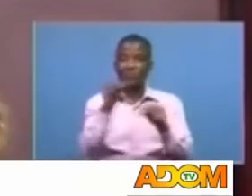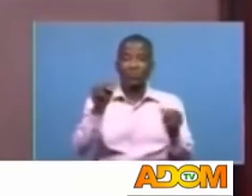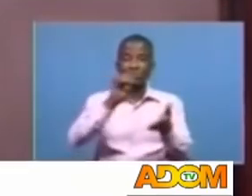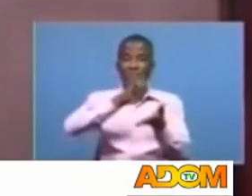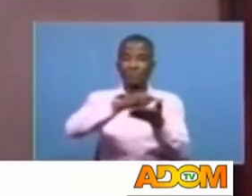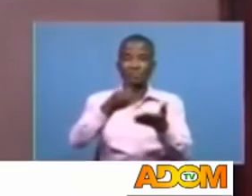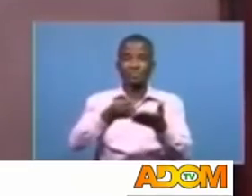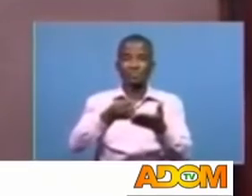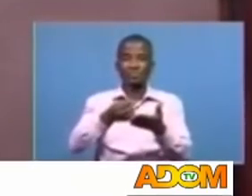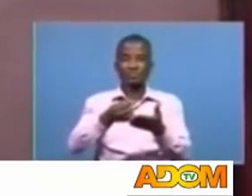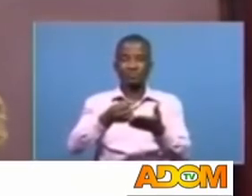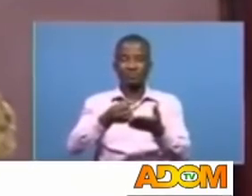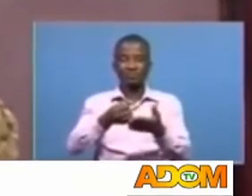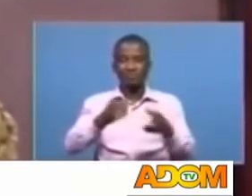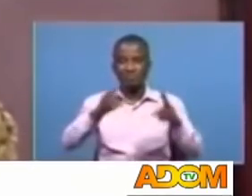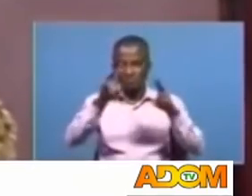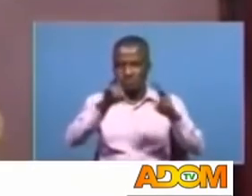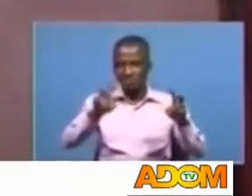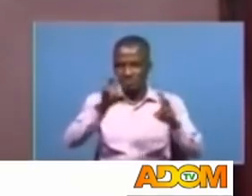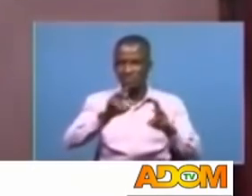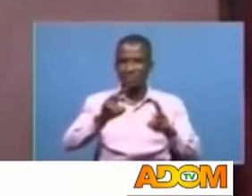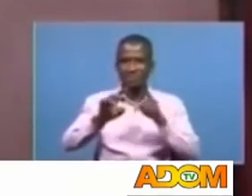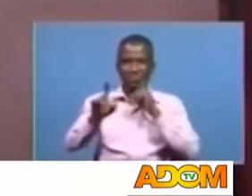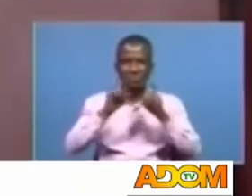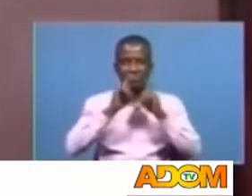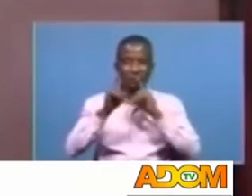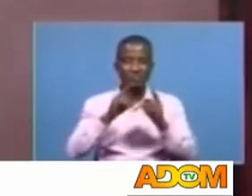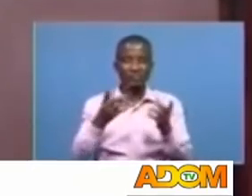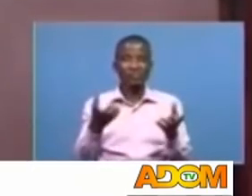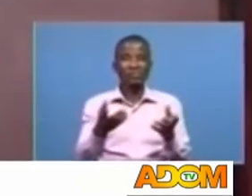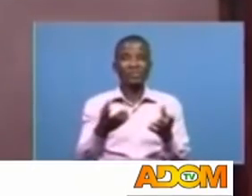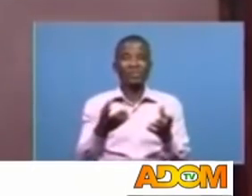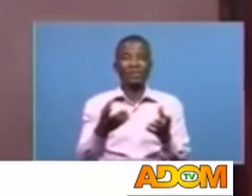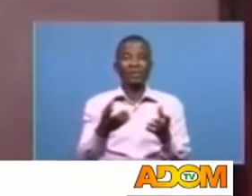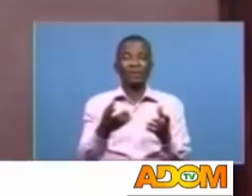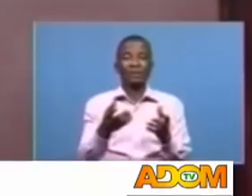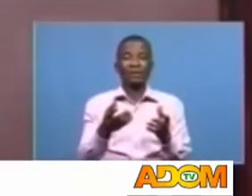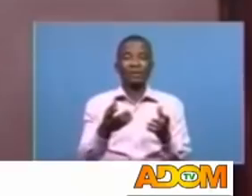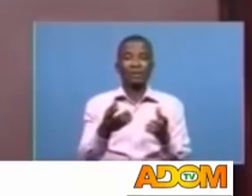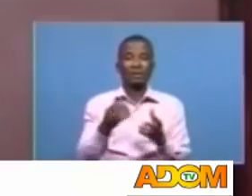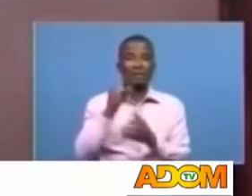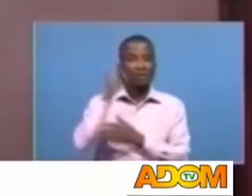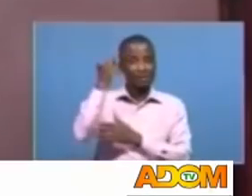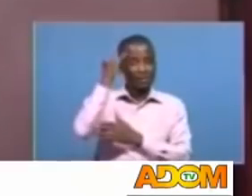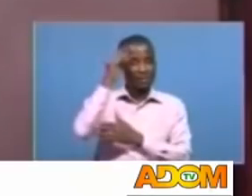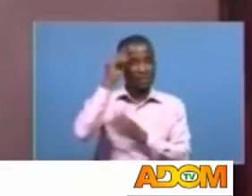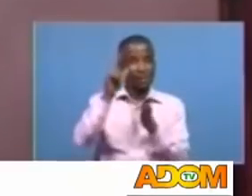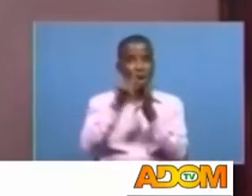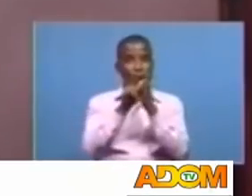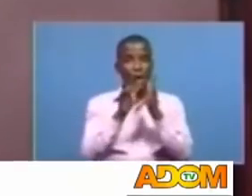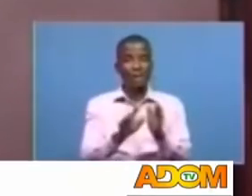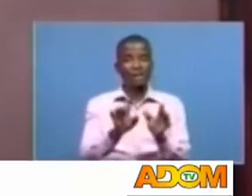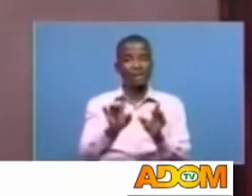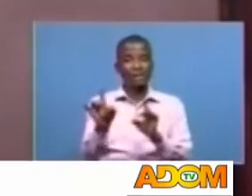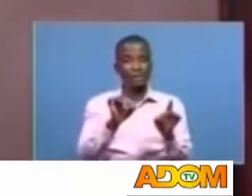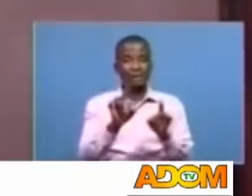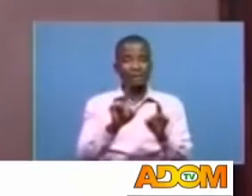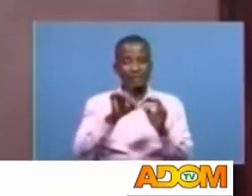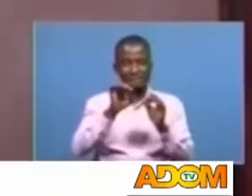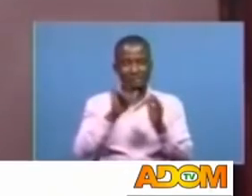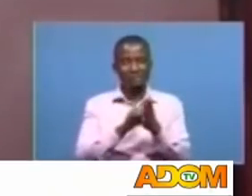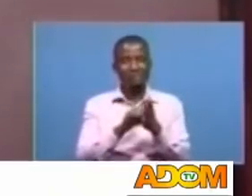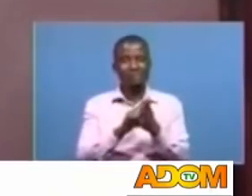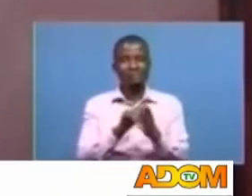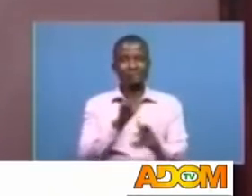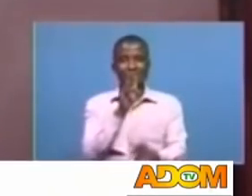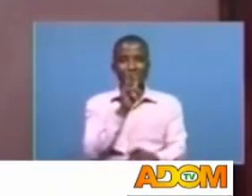evidence or analysis has been made by counsel for petitioner that